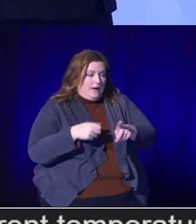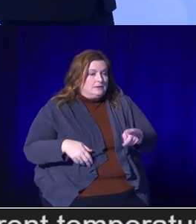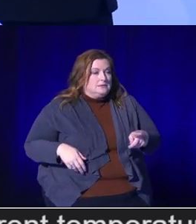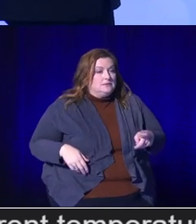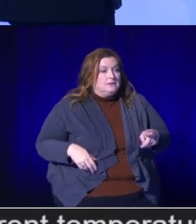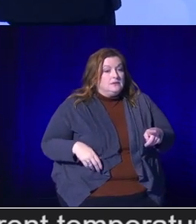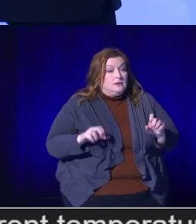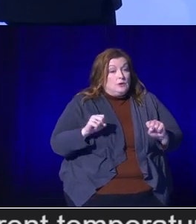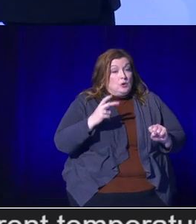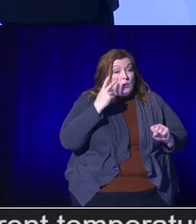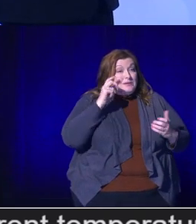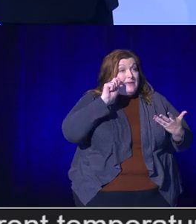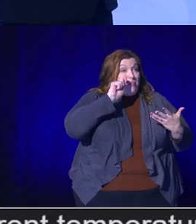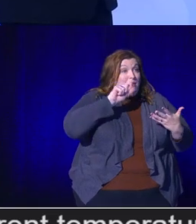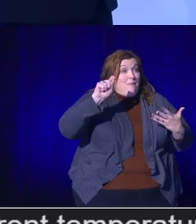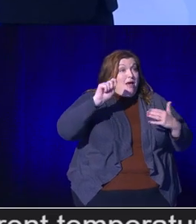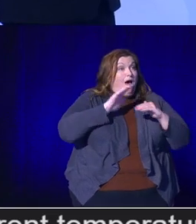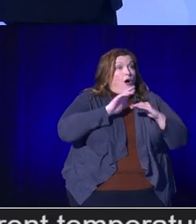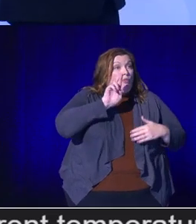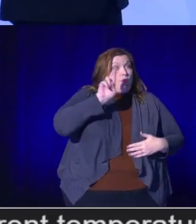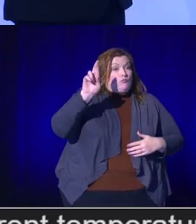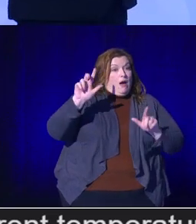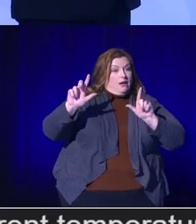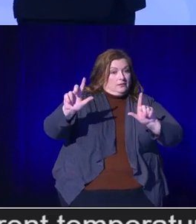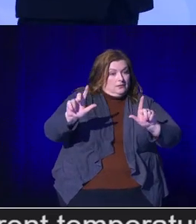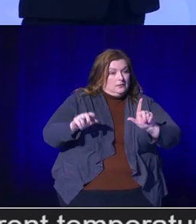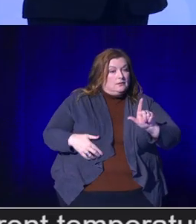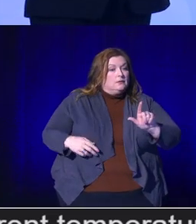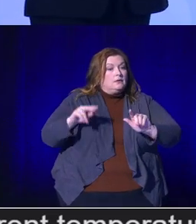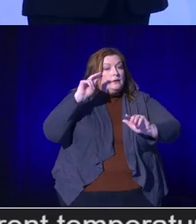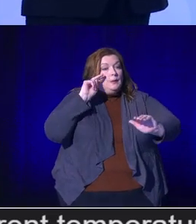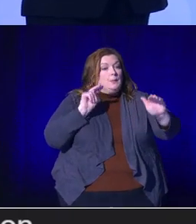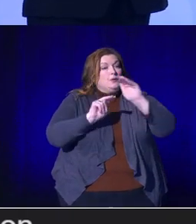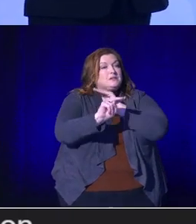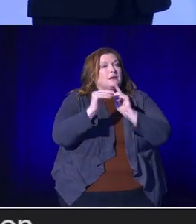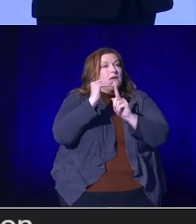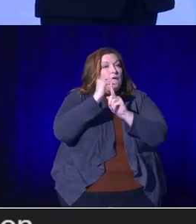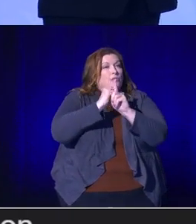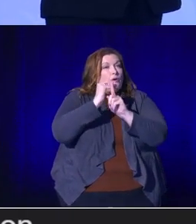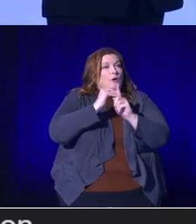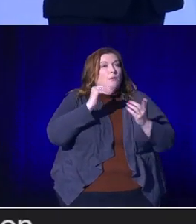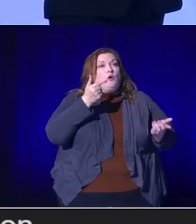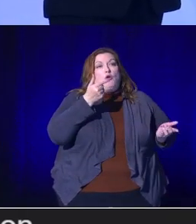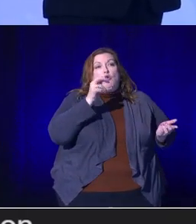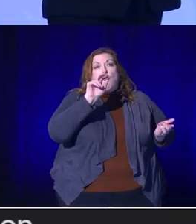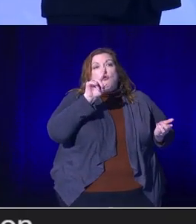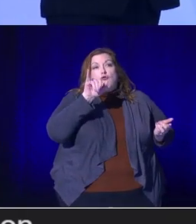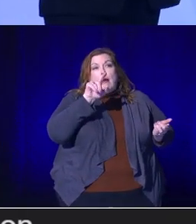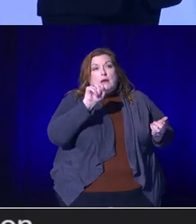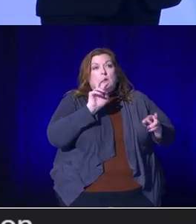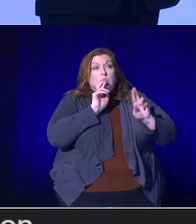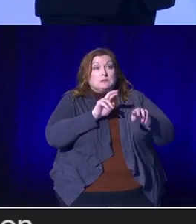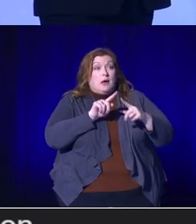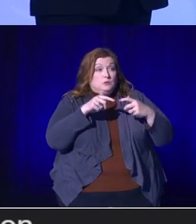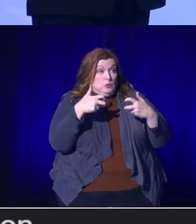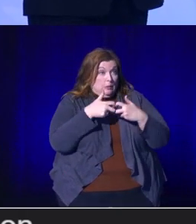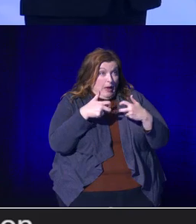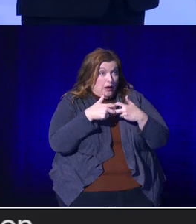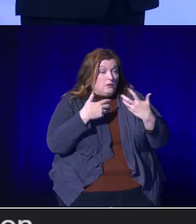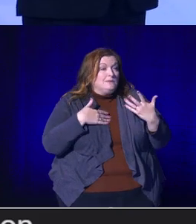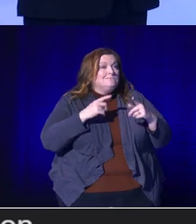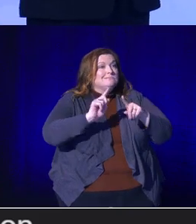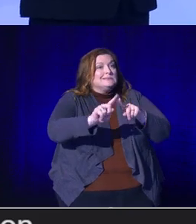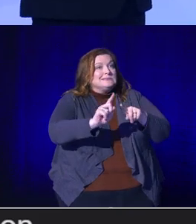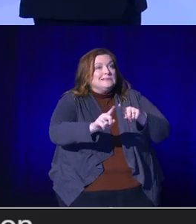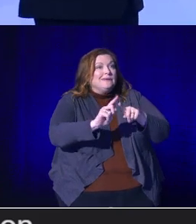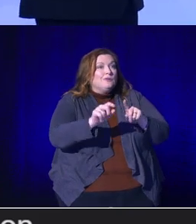right here, which is telling us the predicted thermal gradient response of a battery and its slope at different